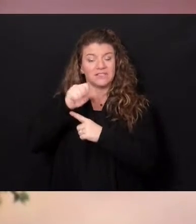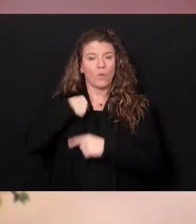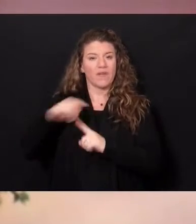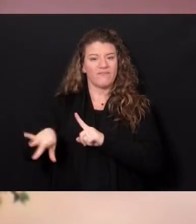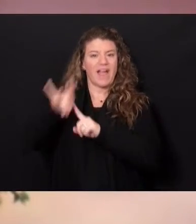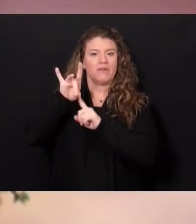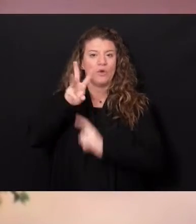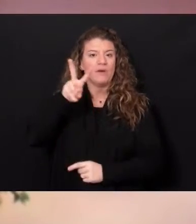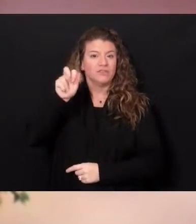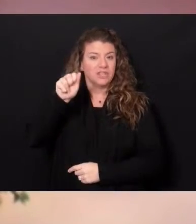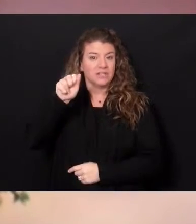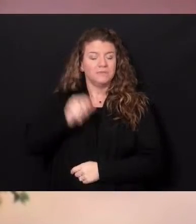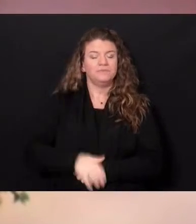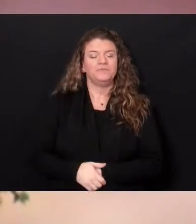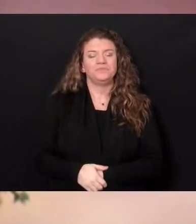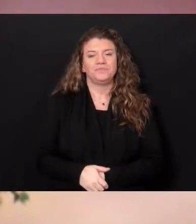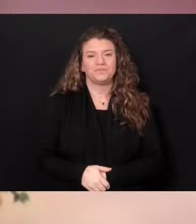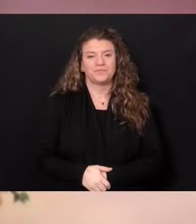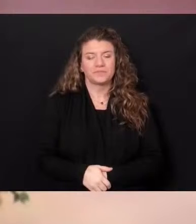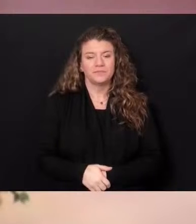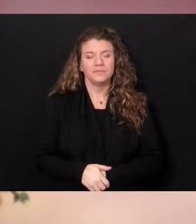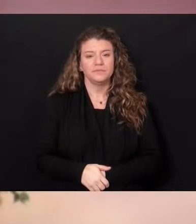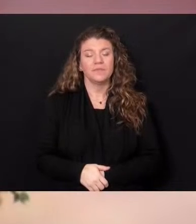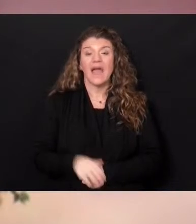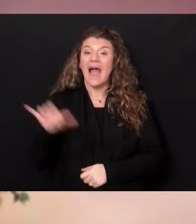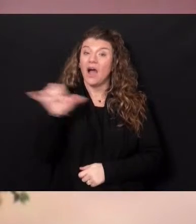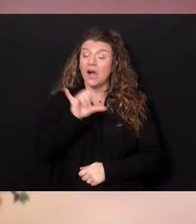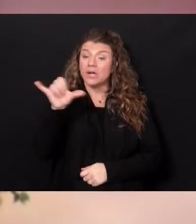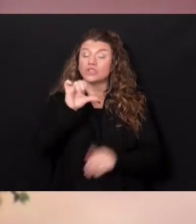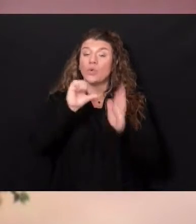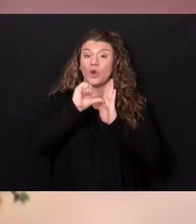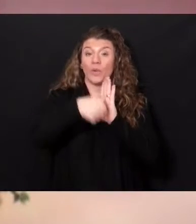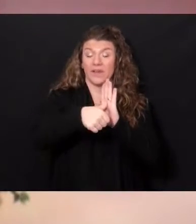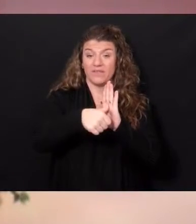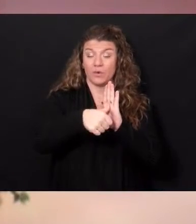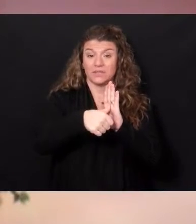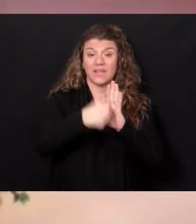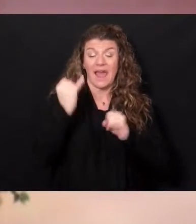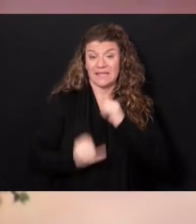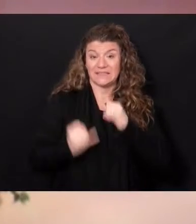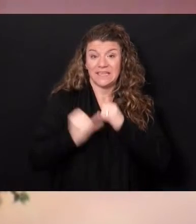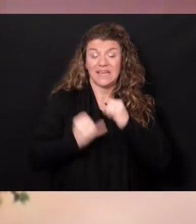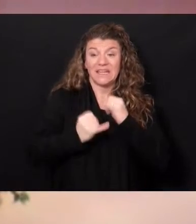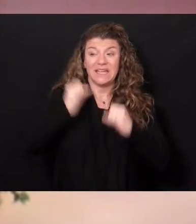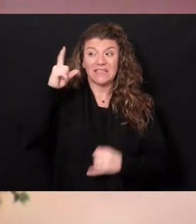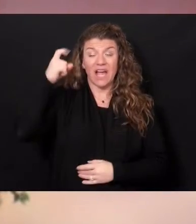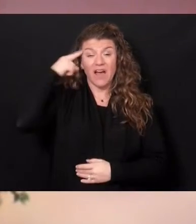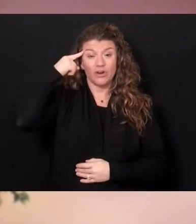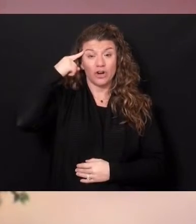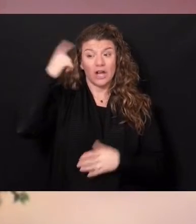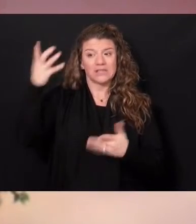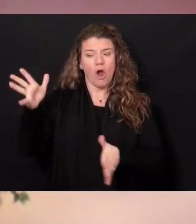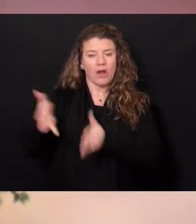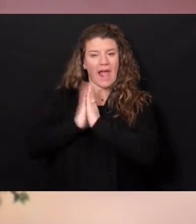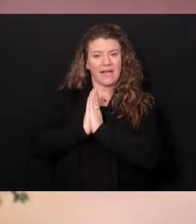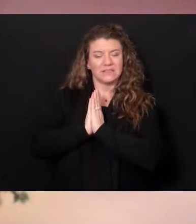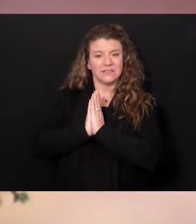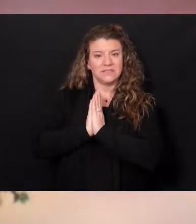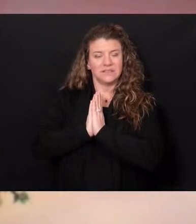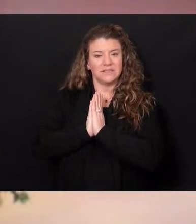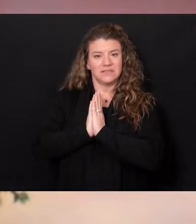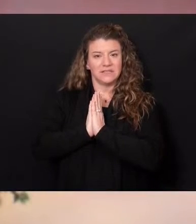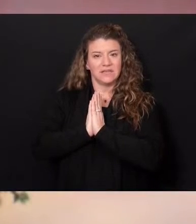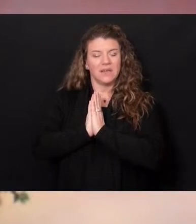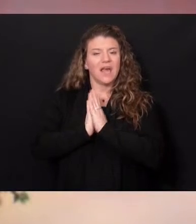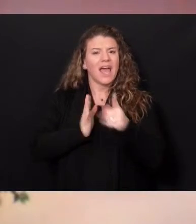Virginia. I also want to reinforce, lastly, what the governor asked, and you